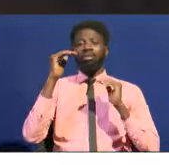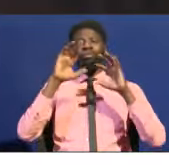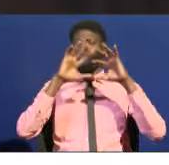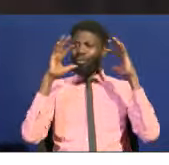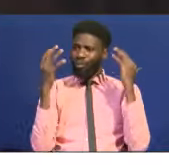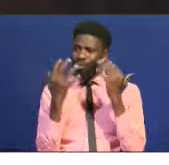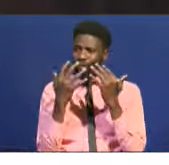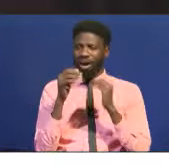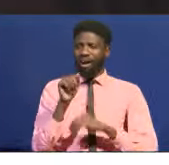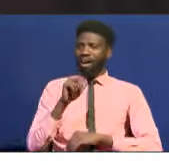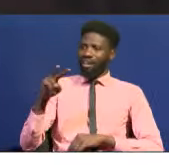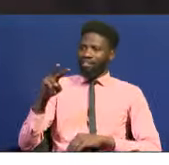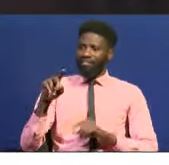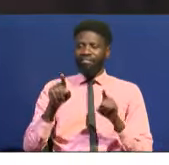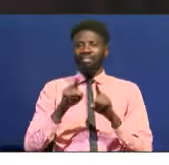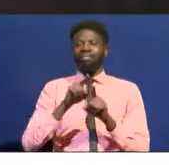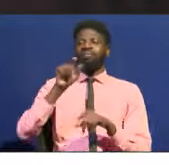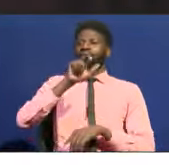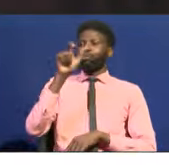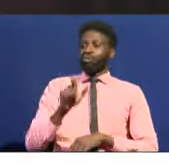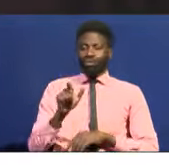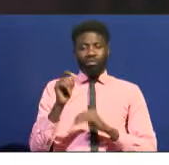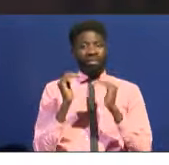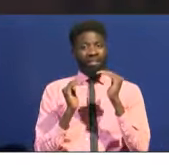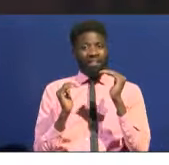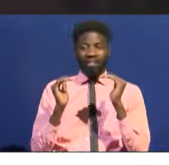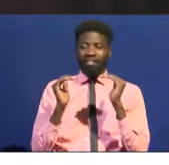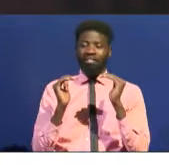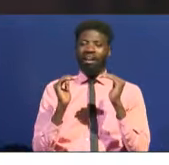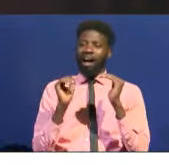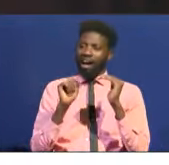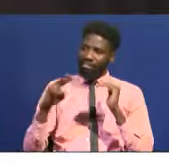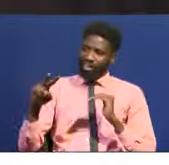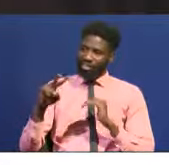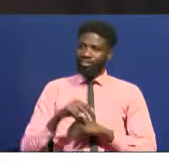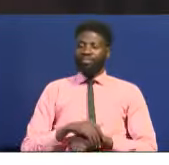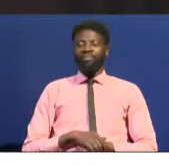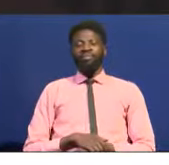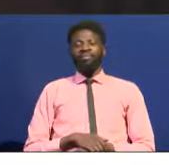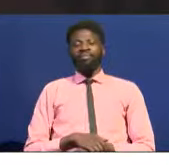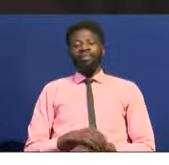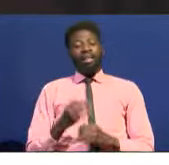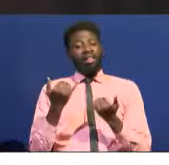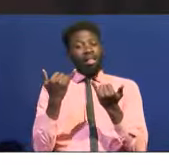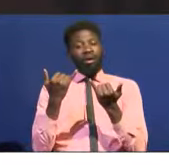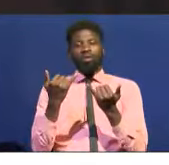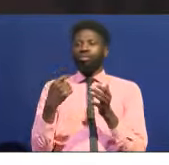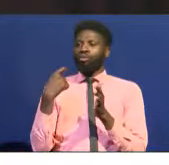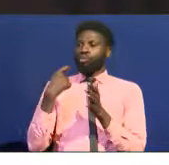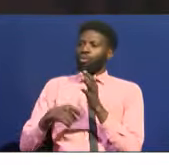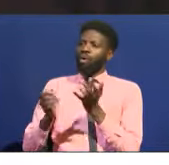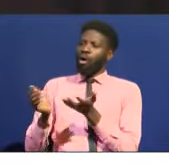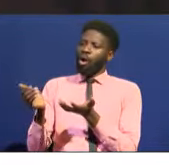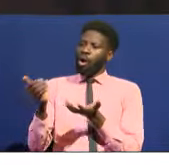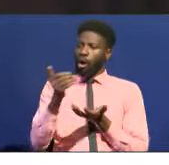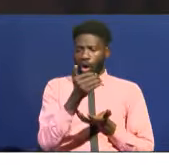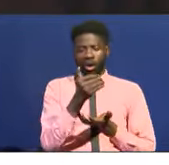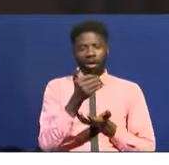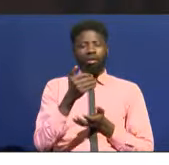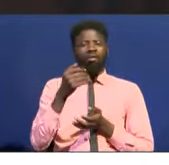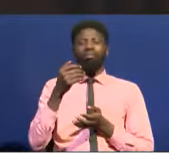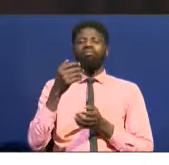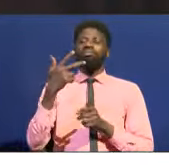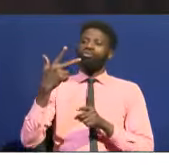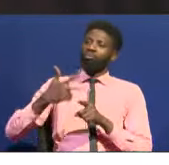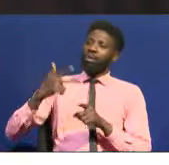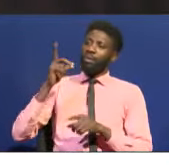regional average. The growth has seen revenue collection triple from